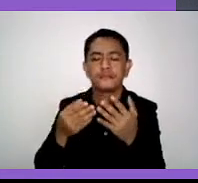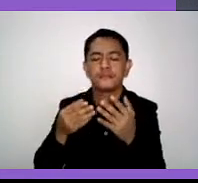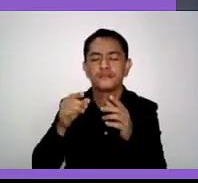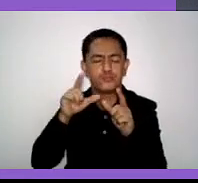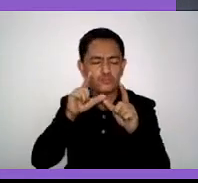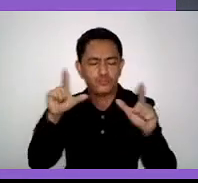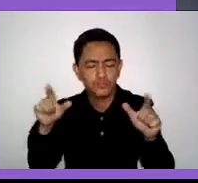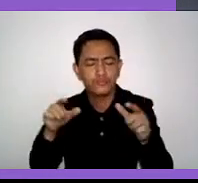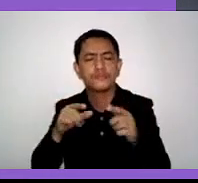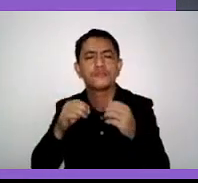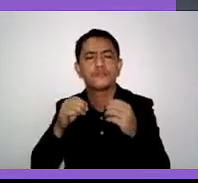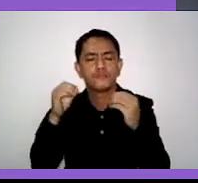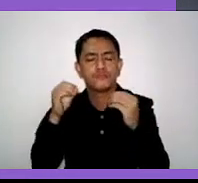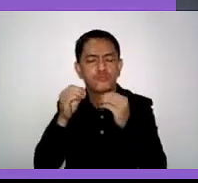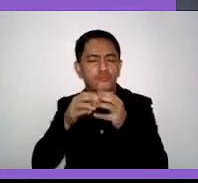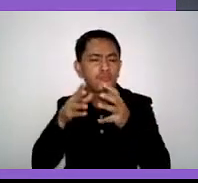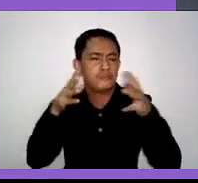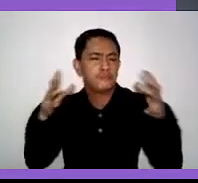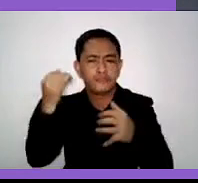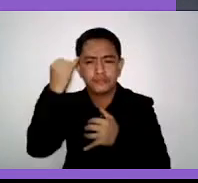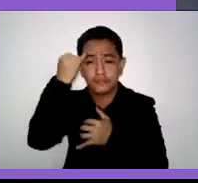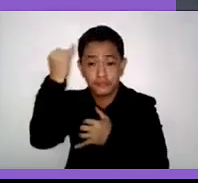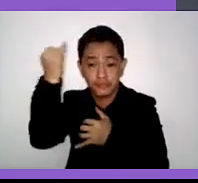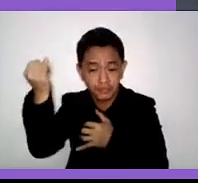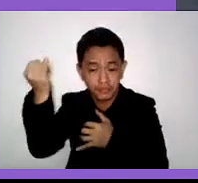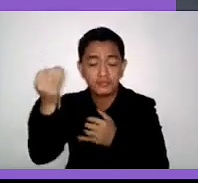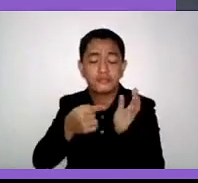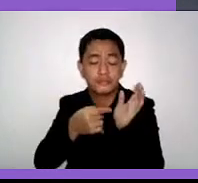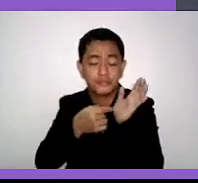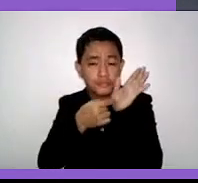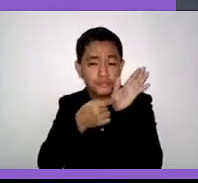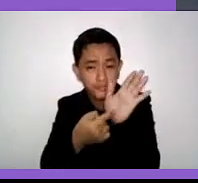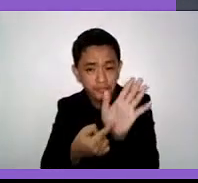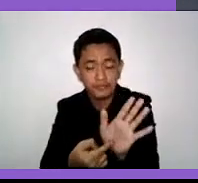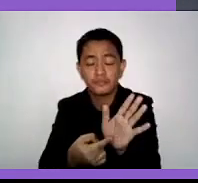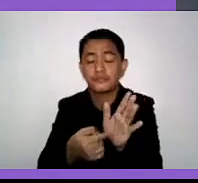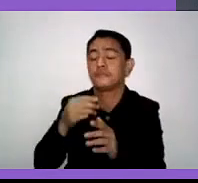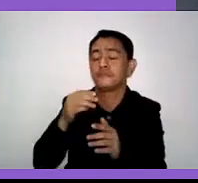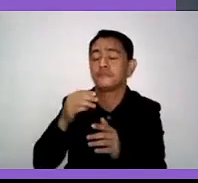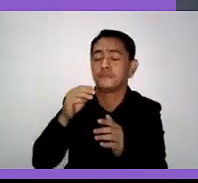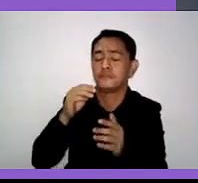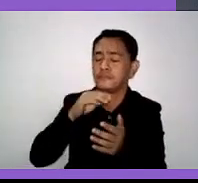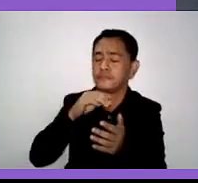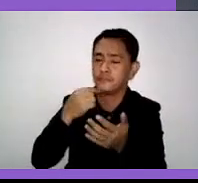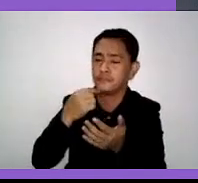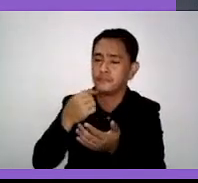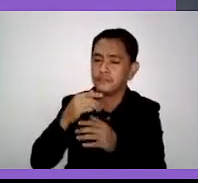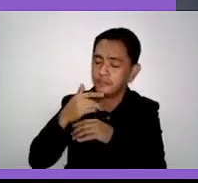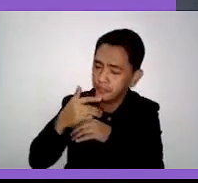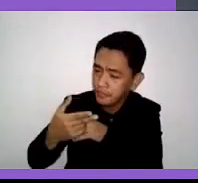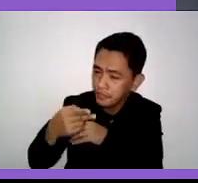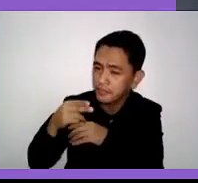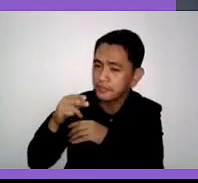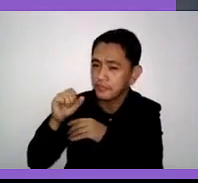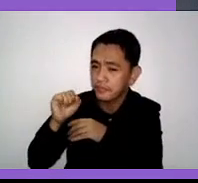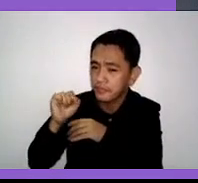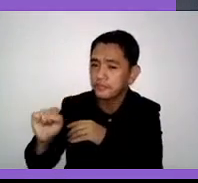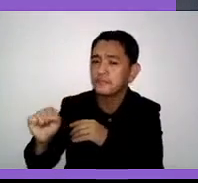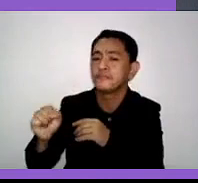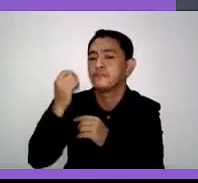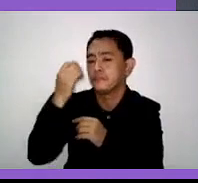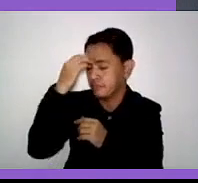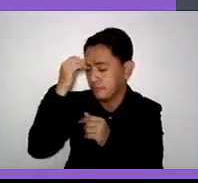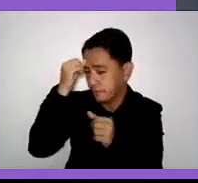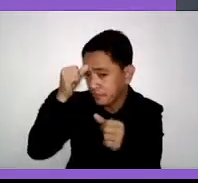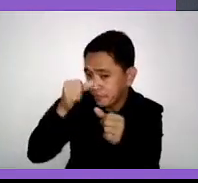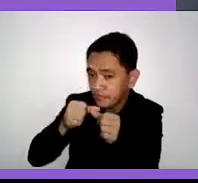ideas and contexts presented in middle and high schools, the tasks of remembering and understanding details are more